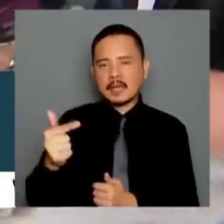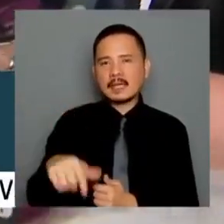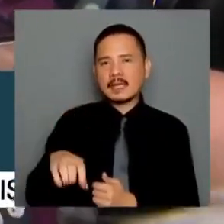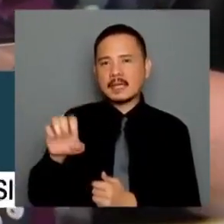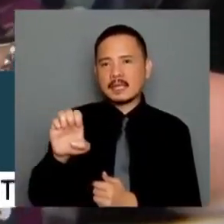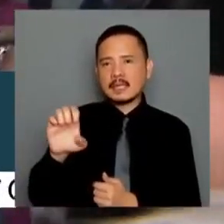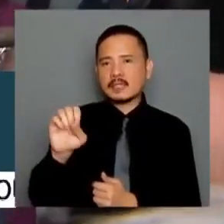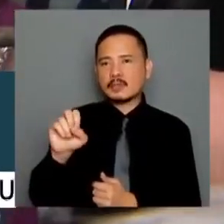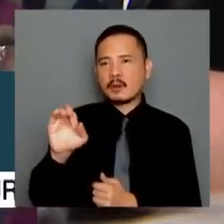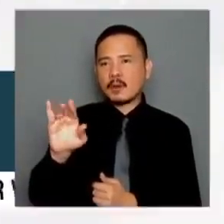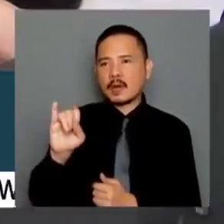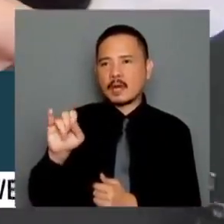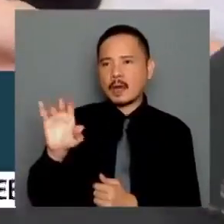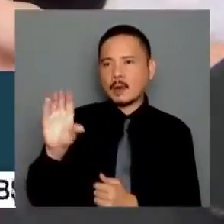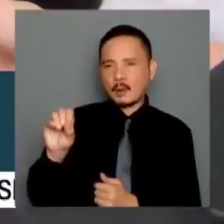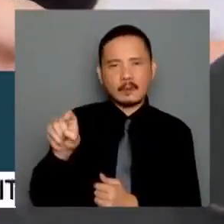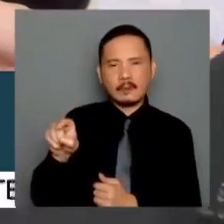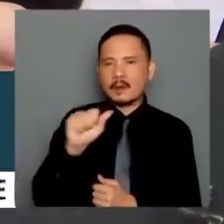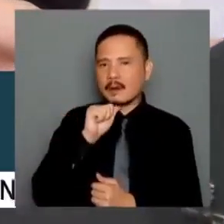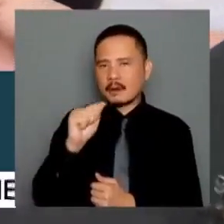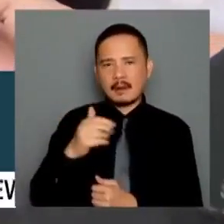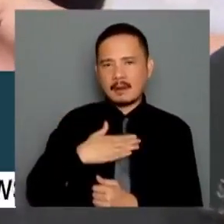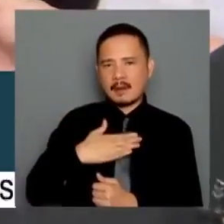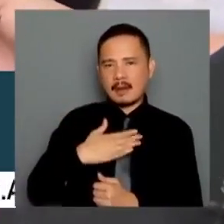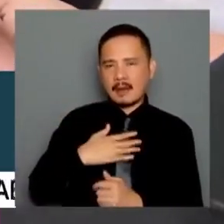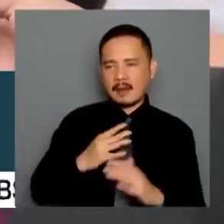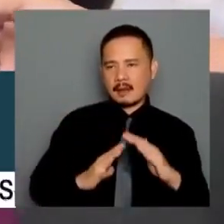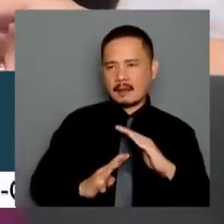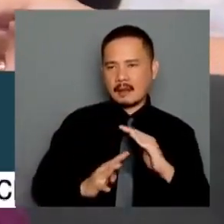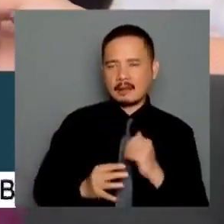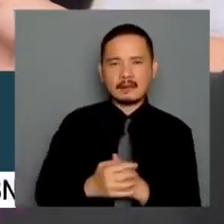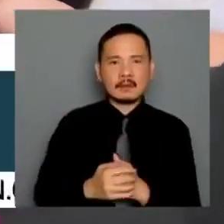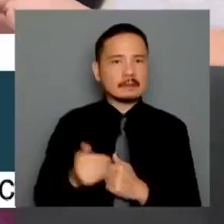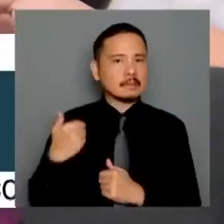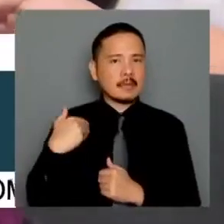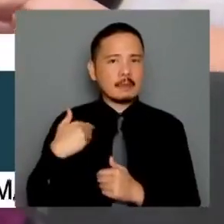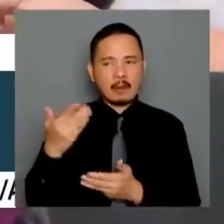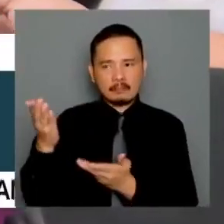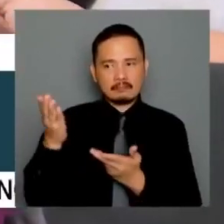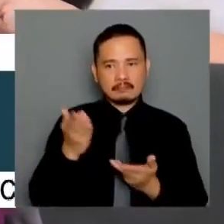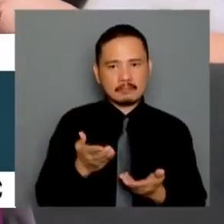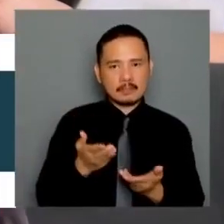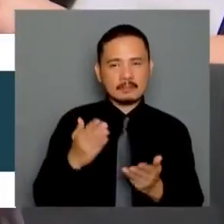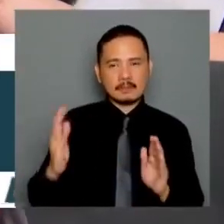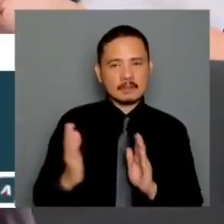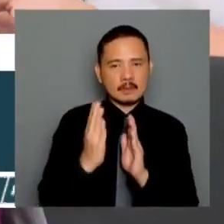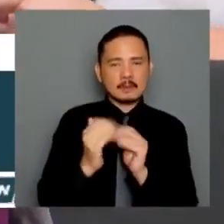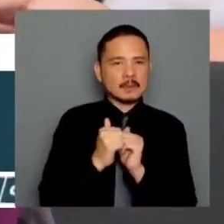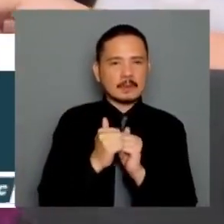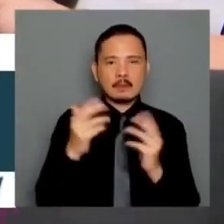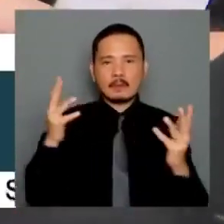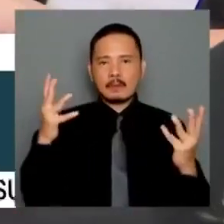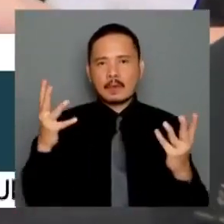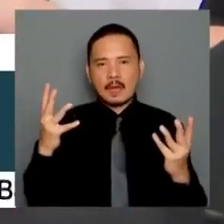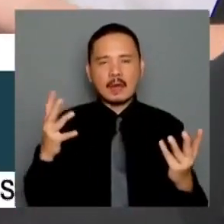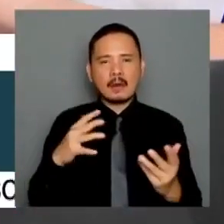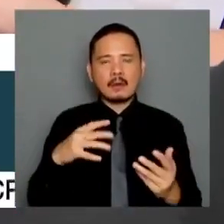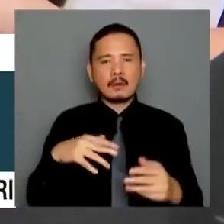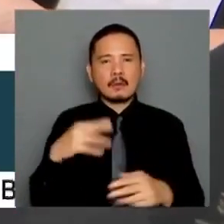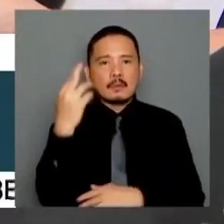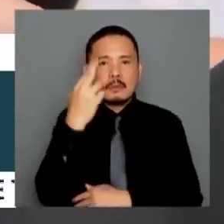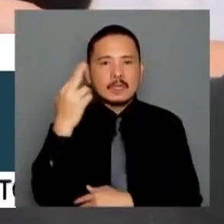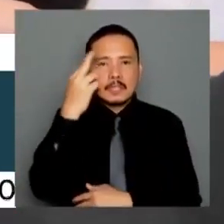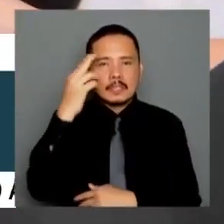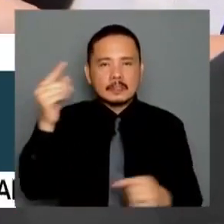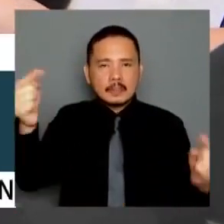is Gerald Bantag Ikitalig. In effect, wala pang nare-receive na subpoena, so there is no reason for him to appear yet. In other words, wala pang personality